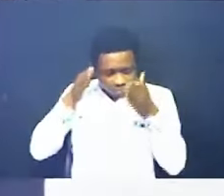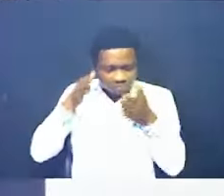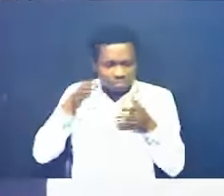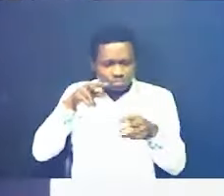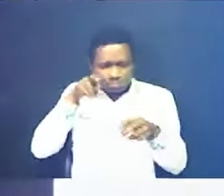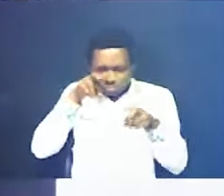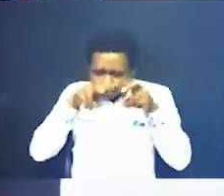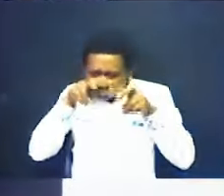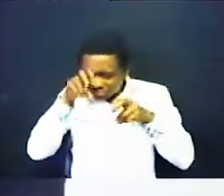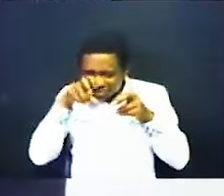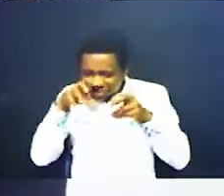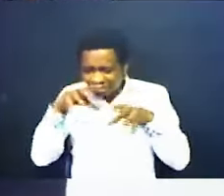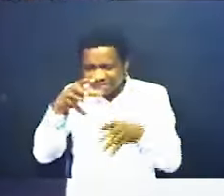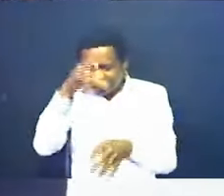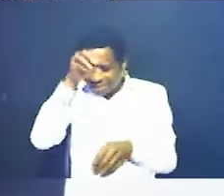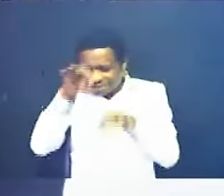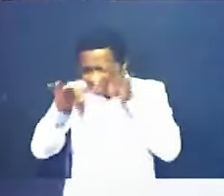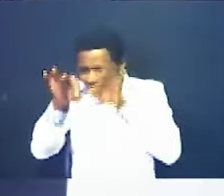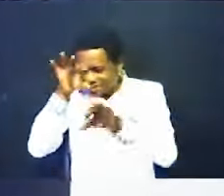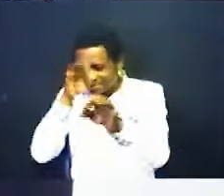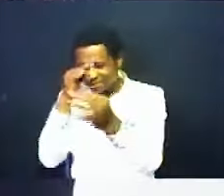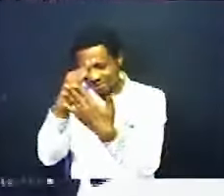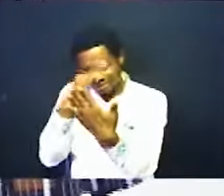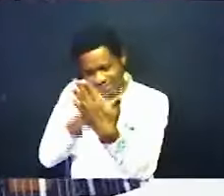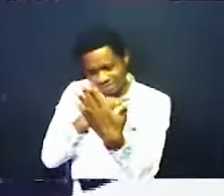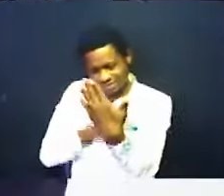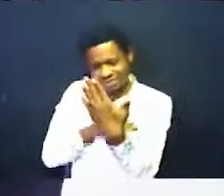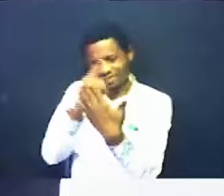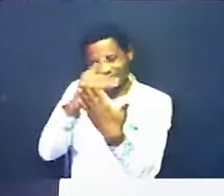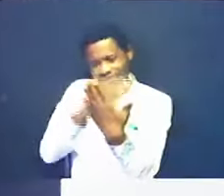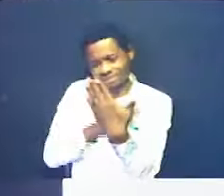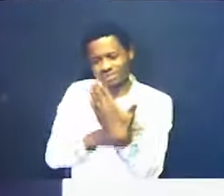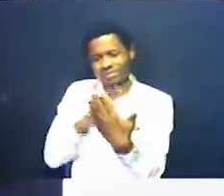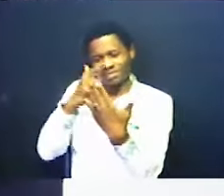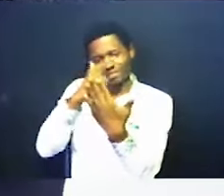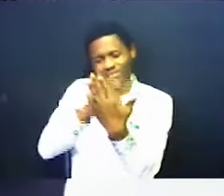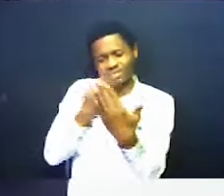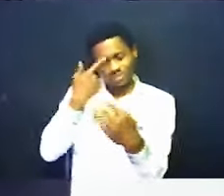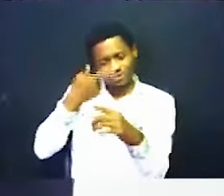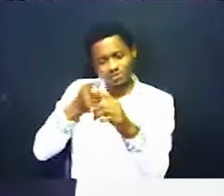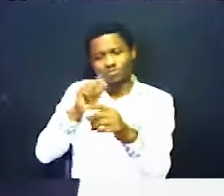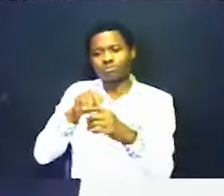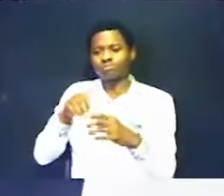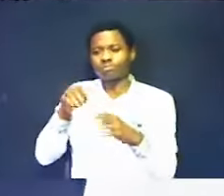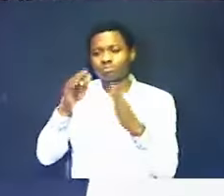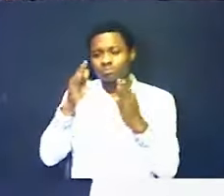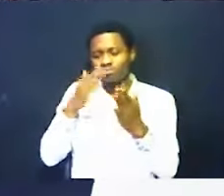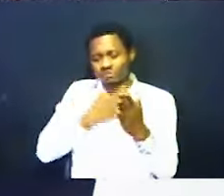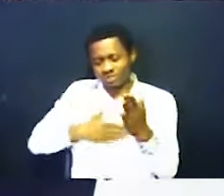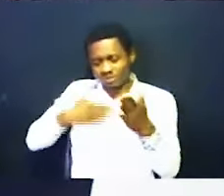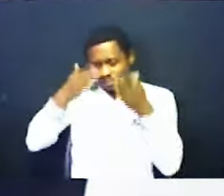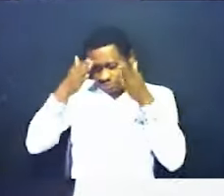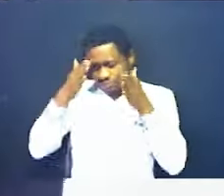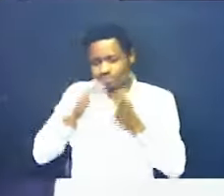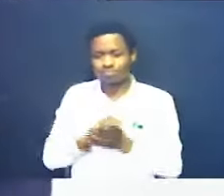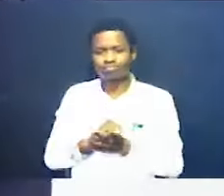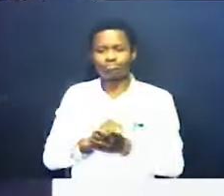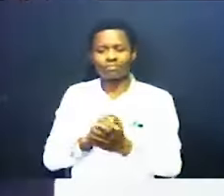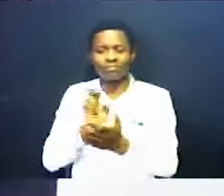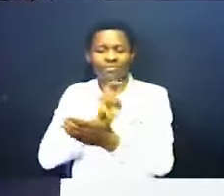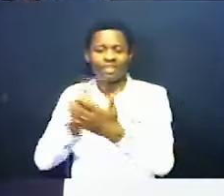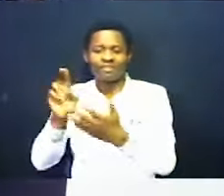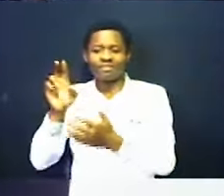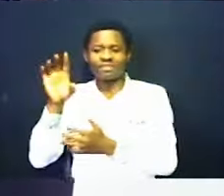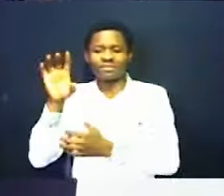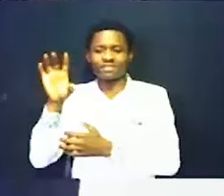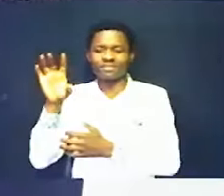can glean from this passage. Ya bomodi an se betase adisuya bi afriwe mu ntia kenkan bomodi an na di akire ye pa. Now verse 9. Ya